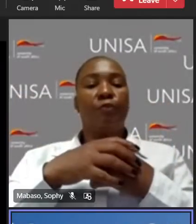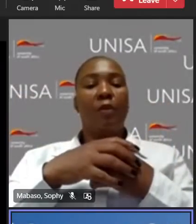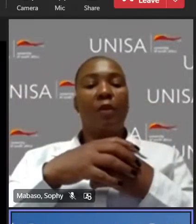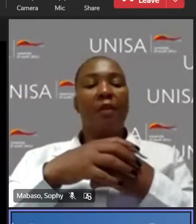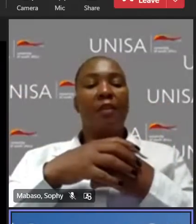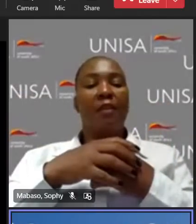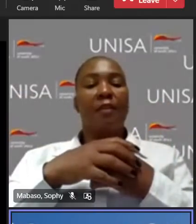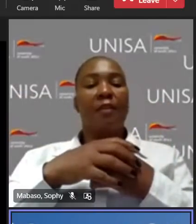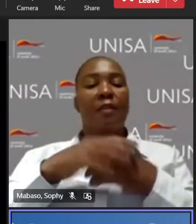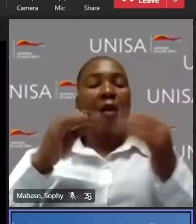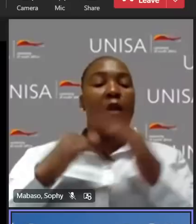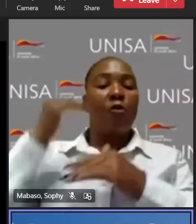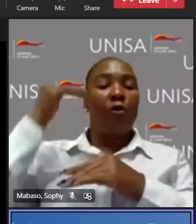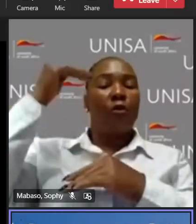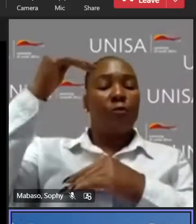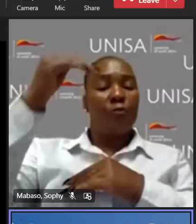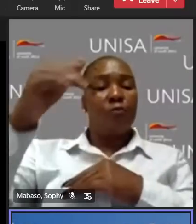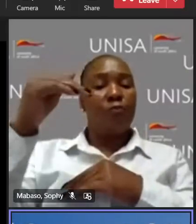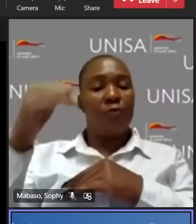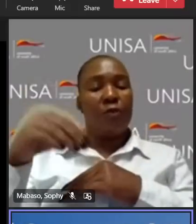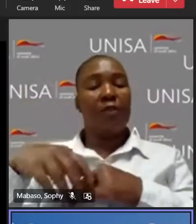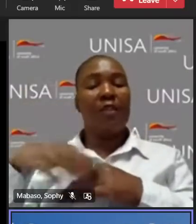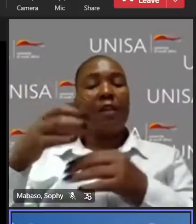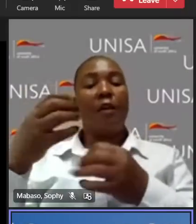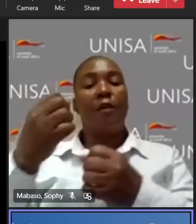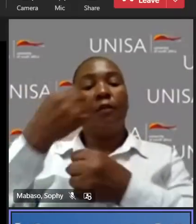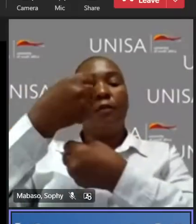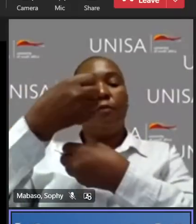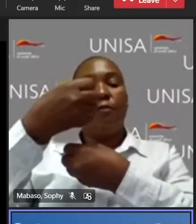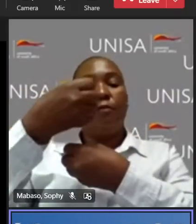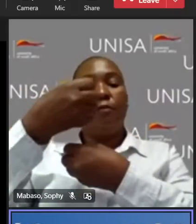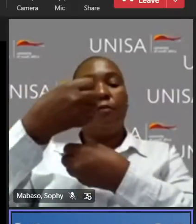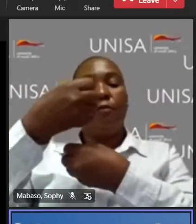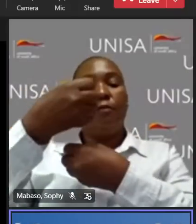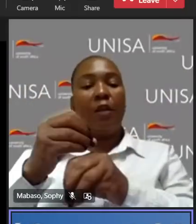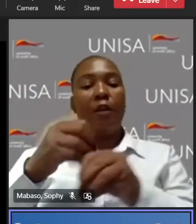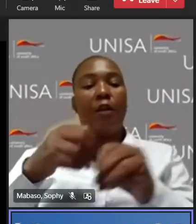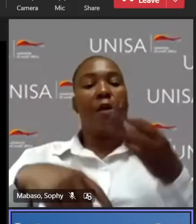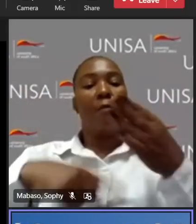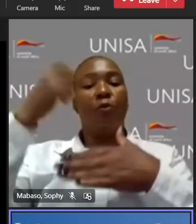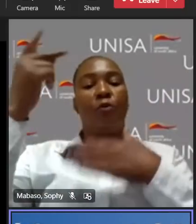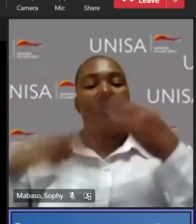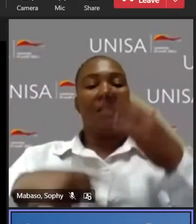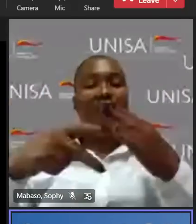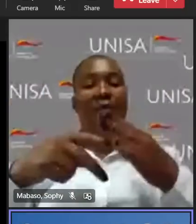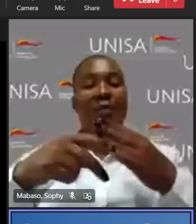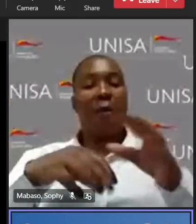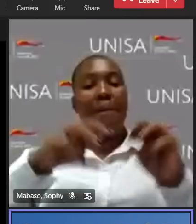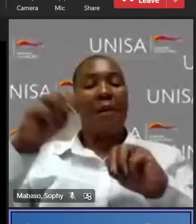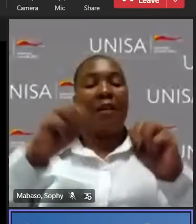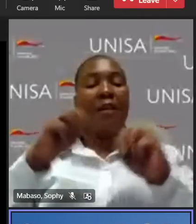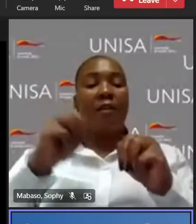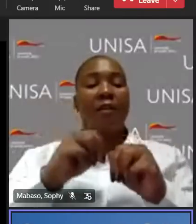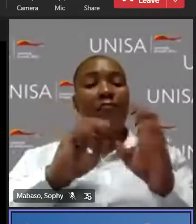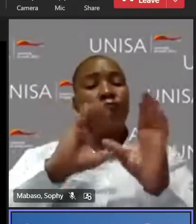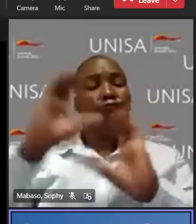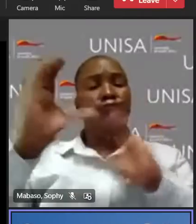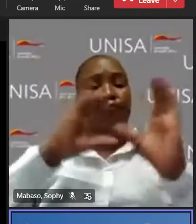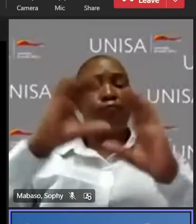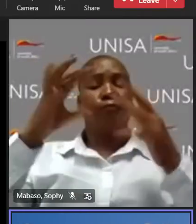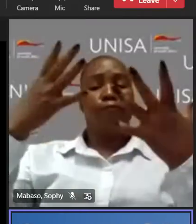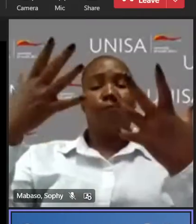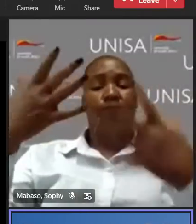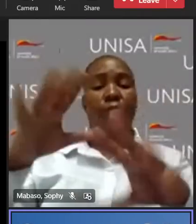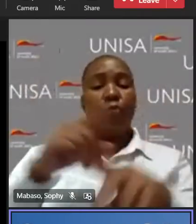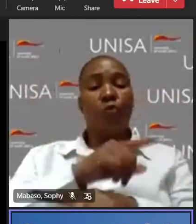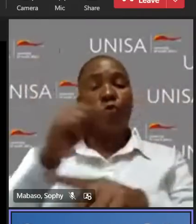postgraduate diploma in project management, as an example. We are not funding such, and then we have already communicated with such students